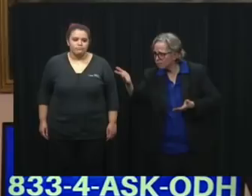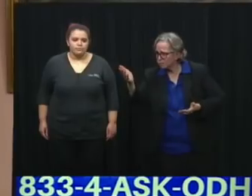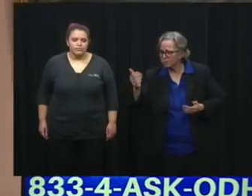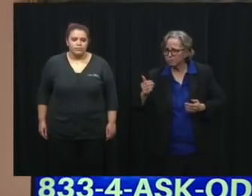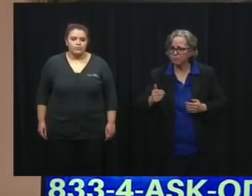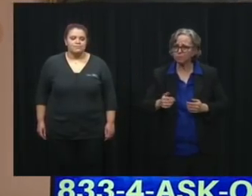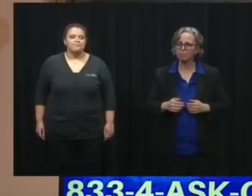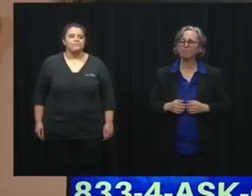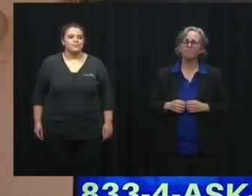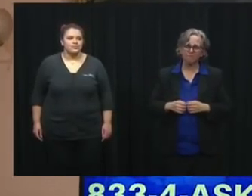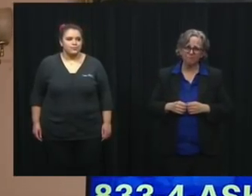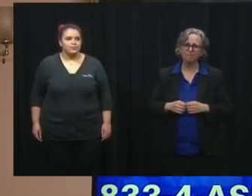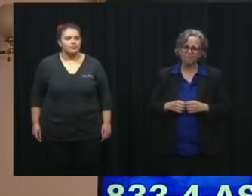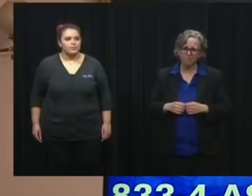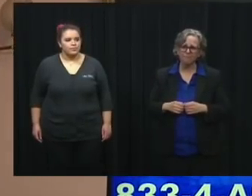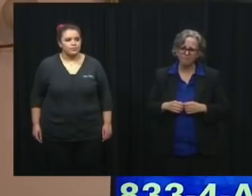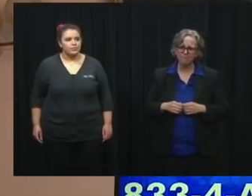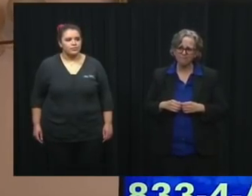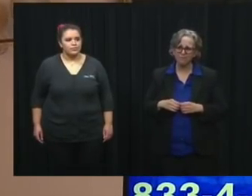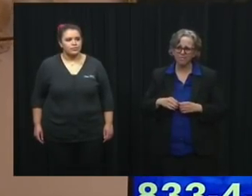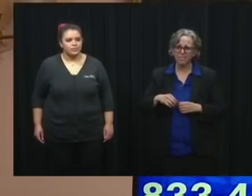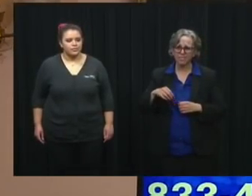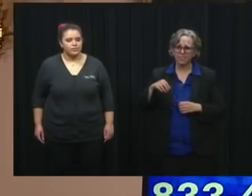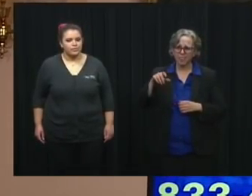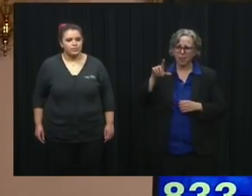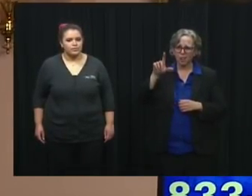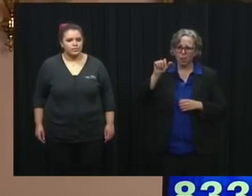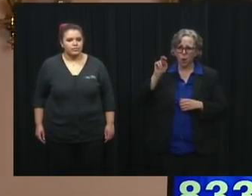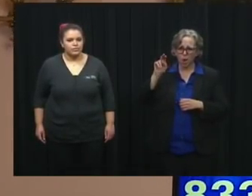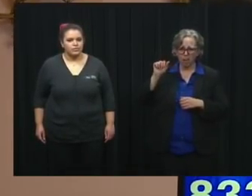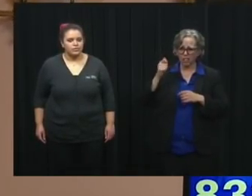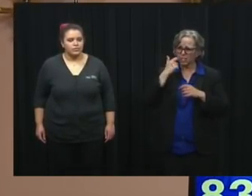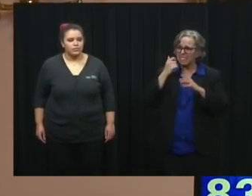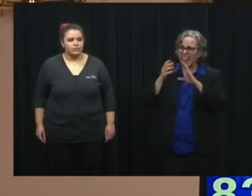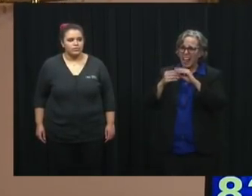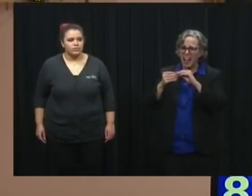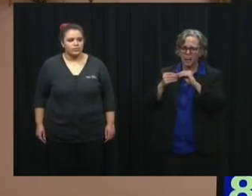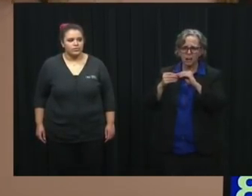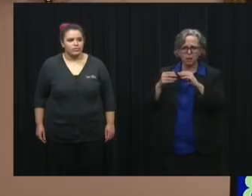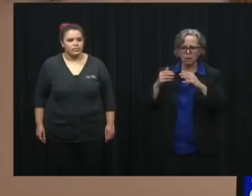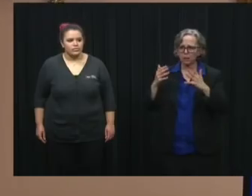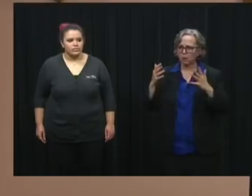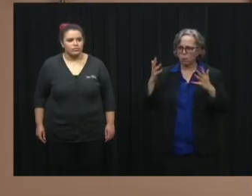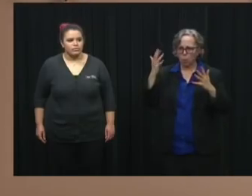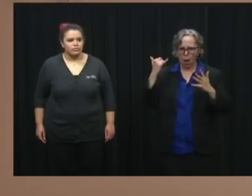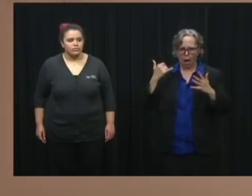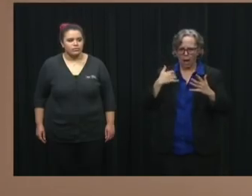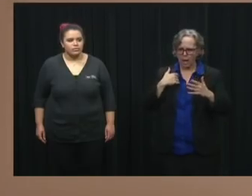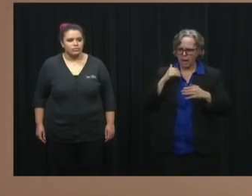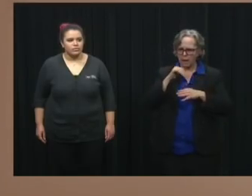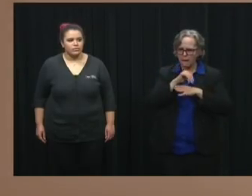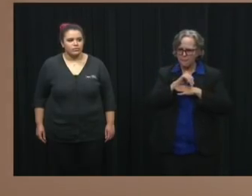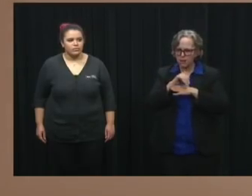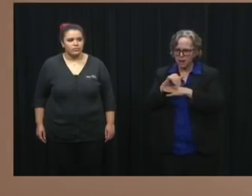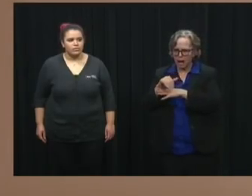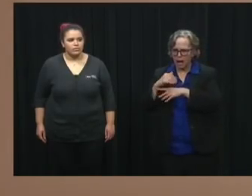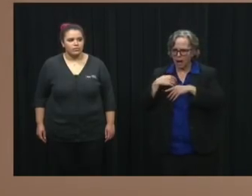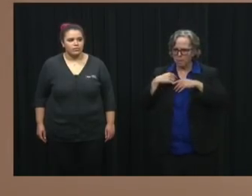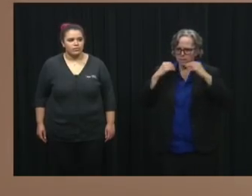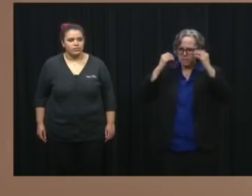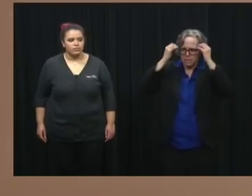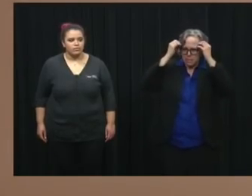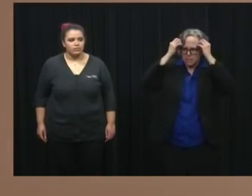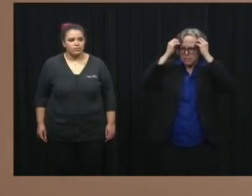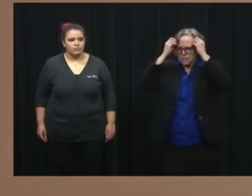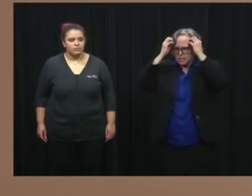that is keeping me awake at night. And we have to learn from Italy. That's why every day and every person